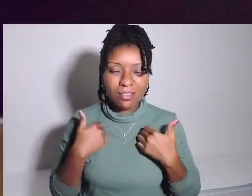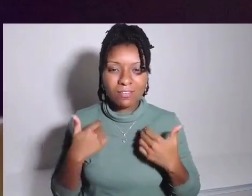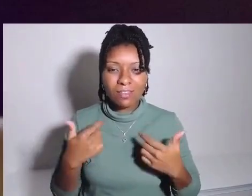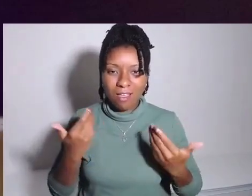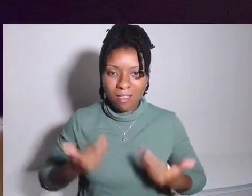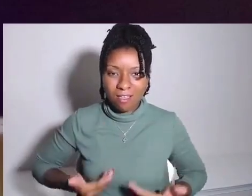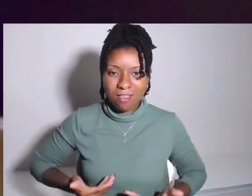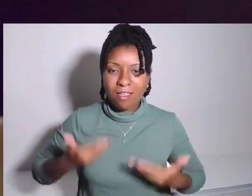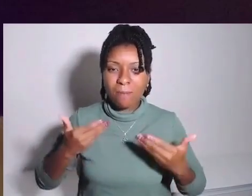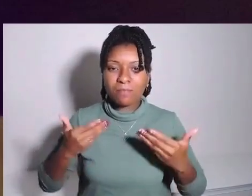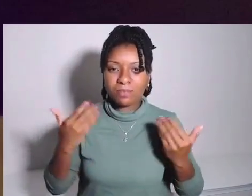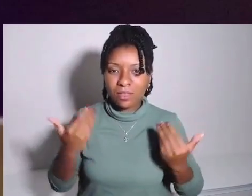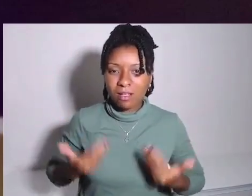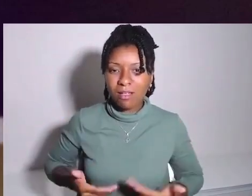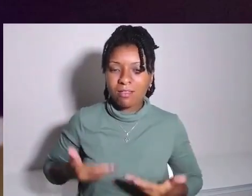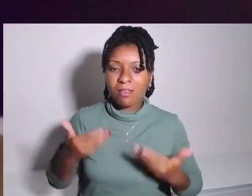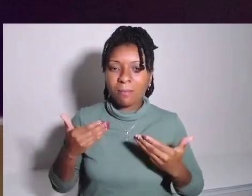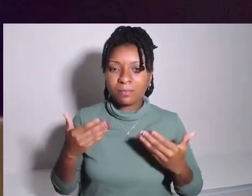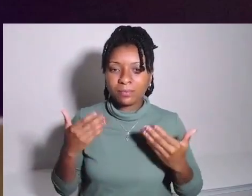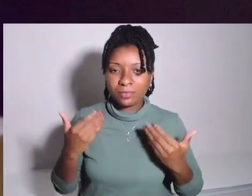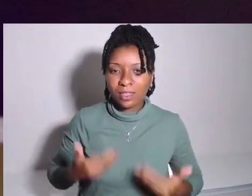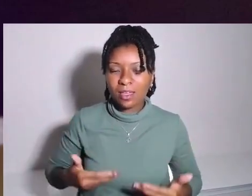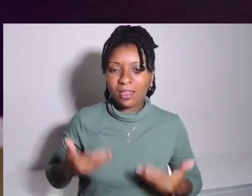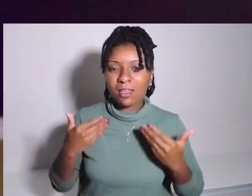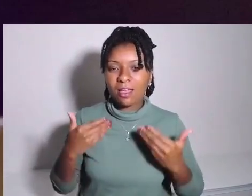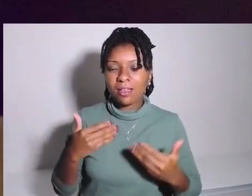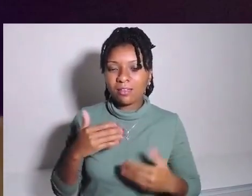am, I am,